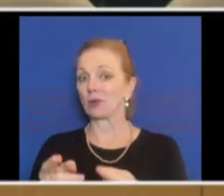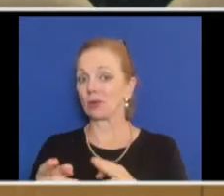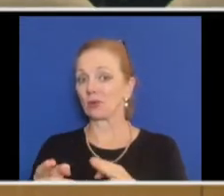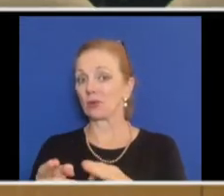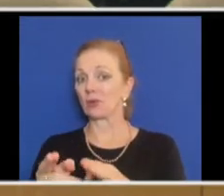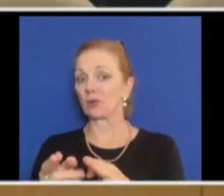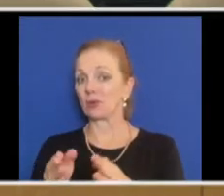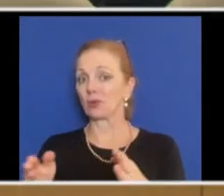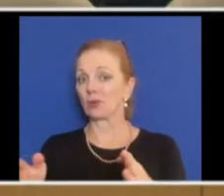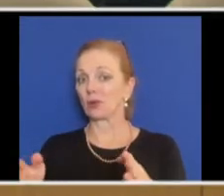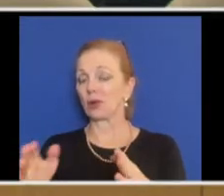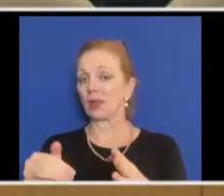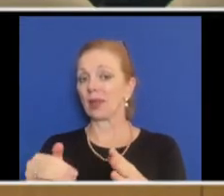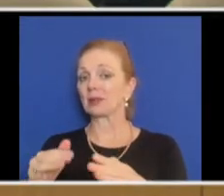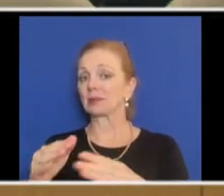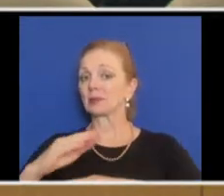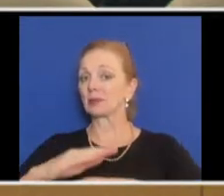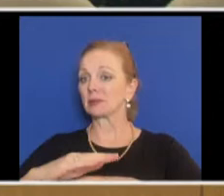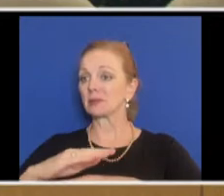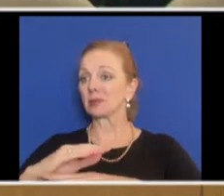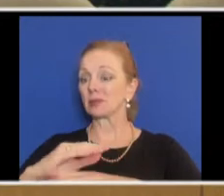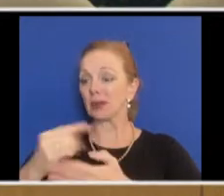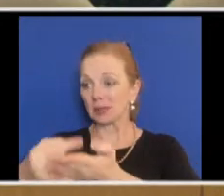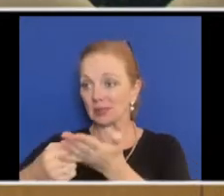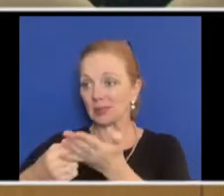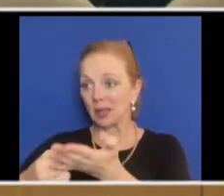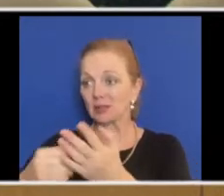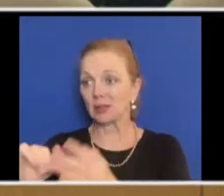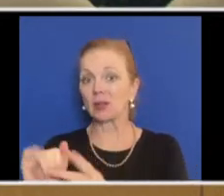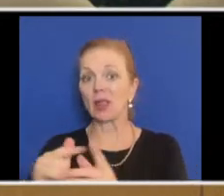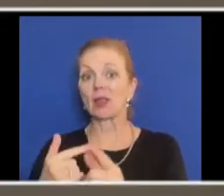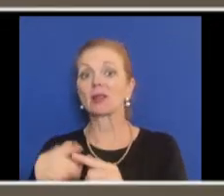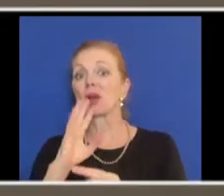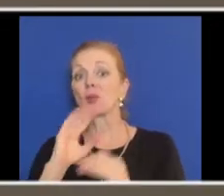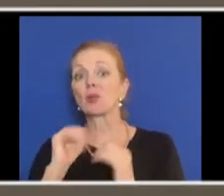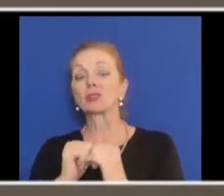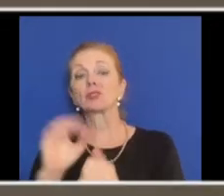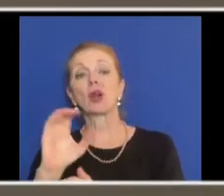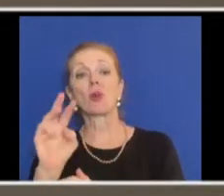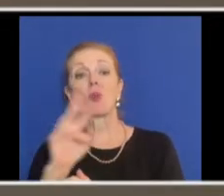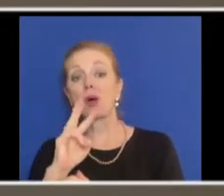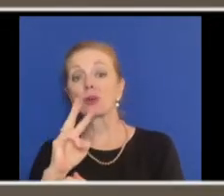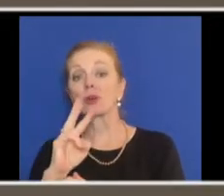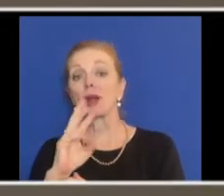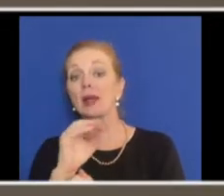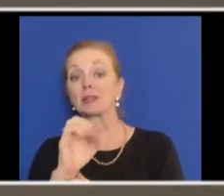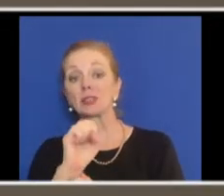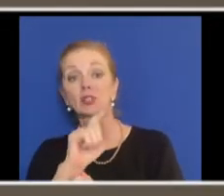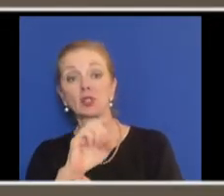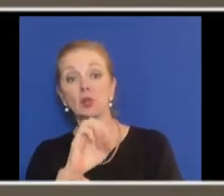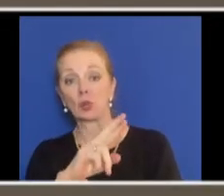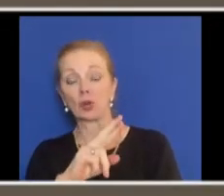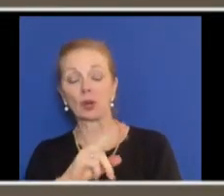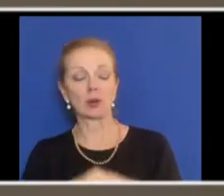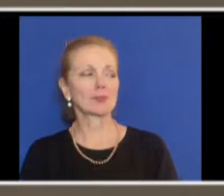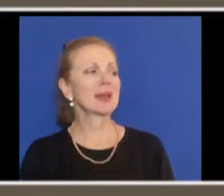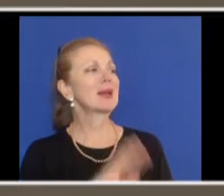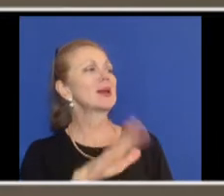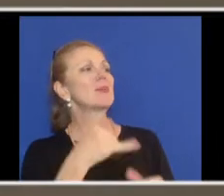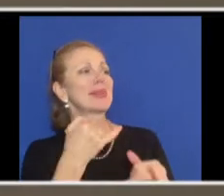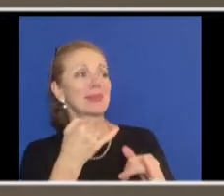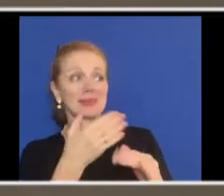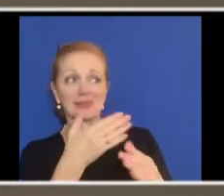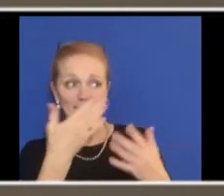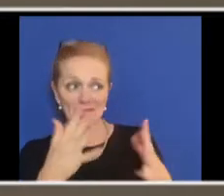so that's on the table and as well as talking with Charlotte water and Charlotte sewer so but I'm just saying at the end when that's done and if there's a